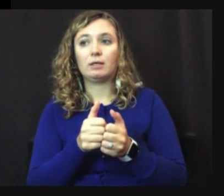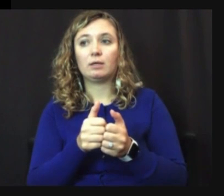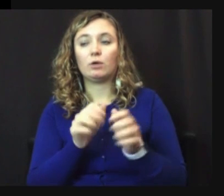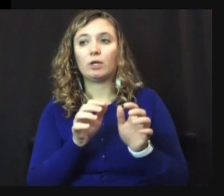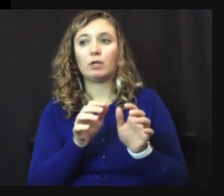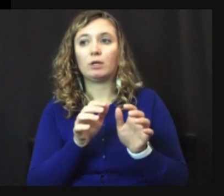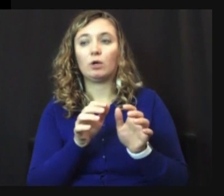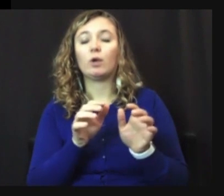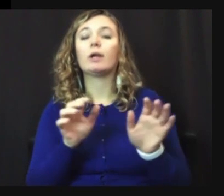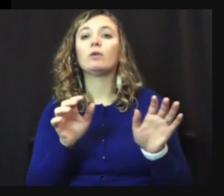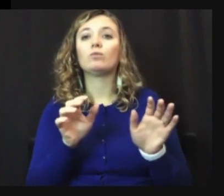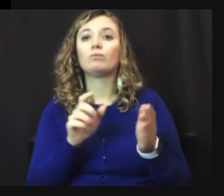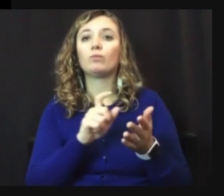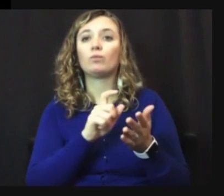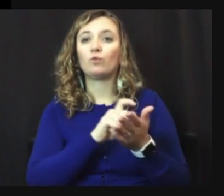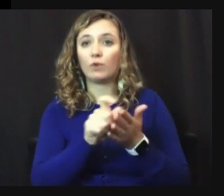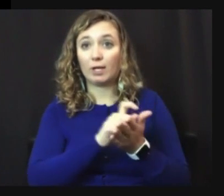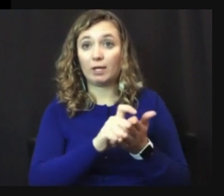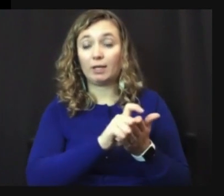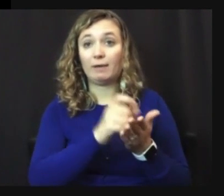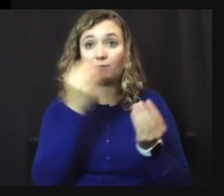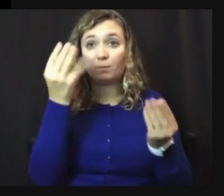the assignment.